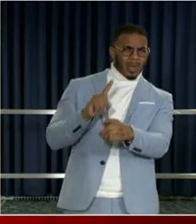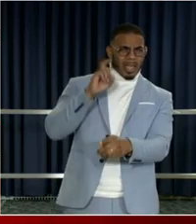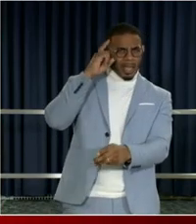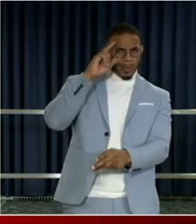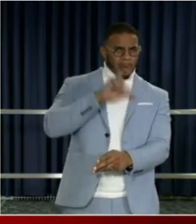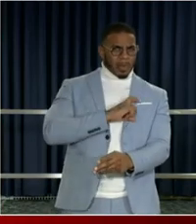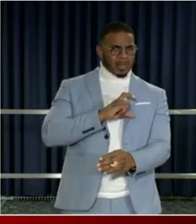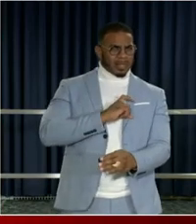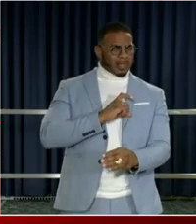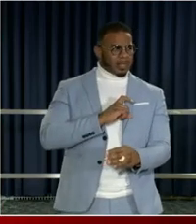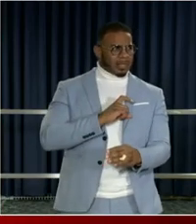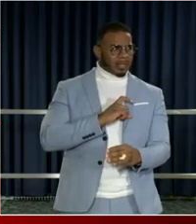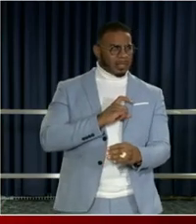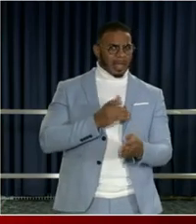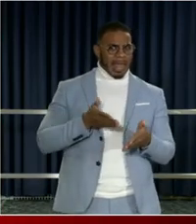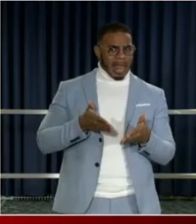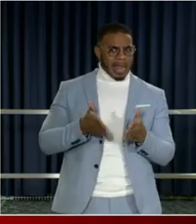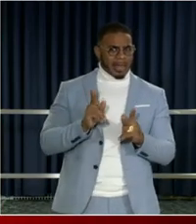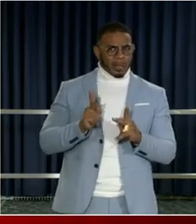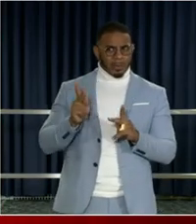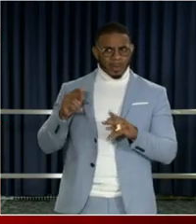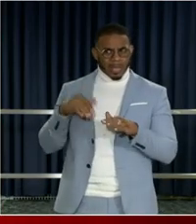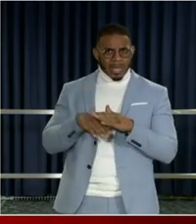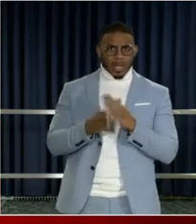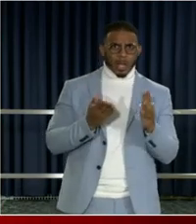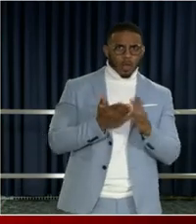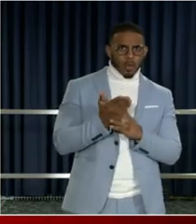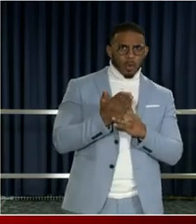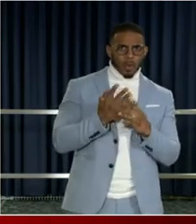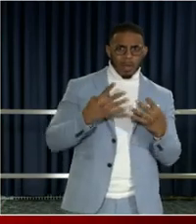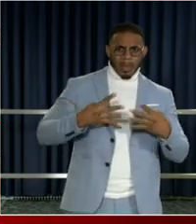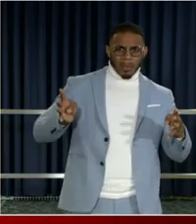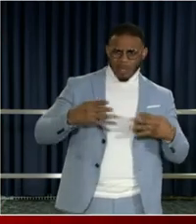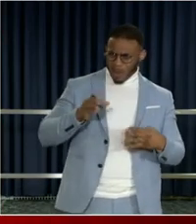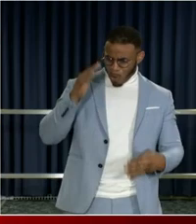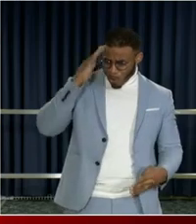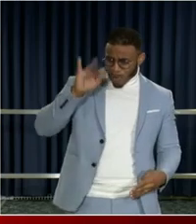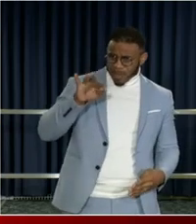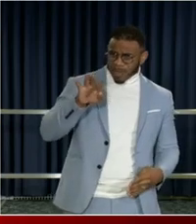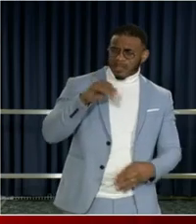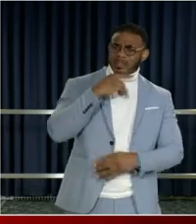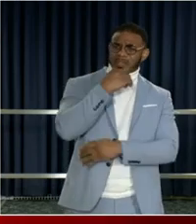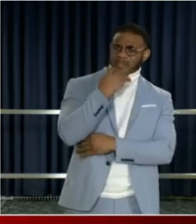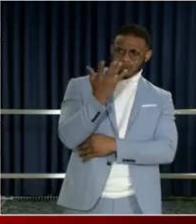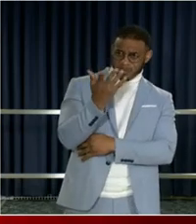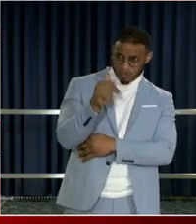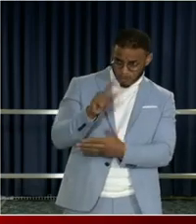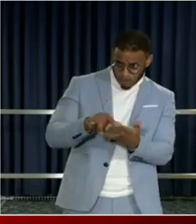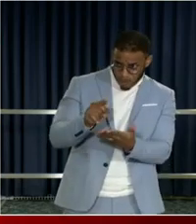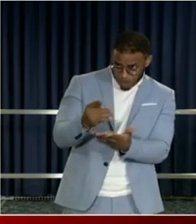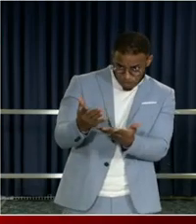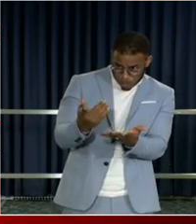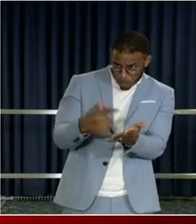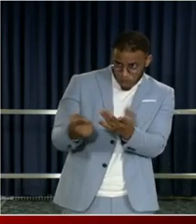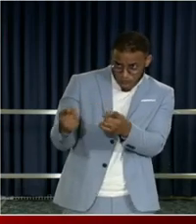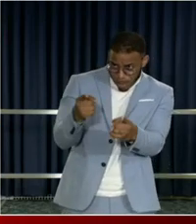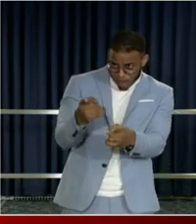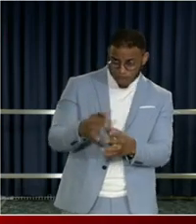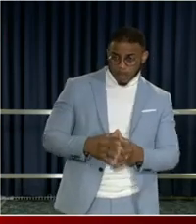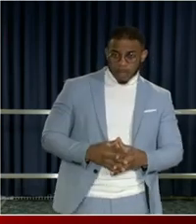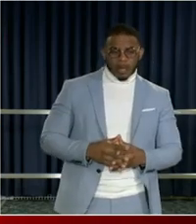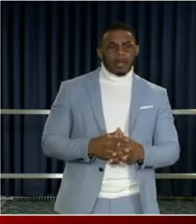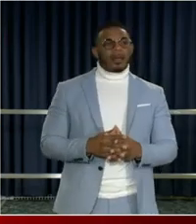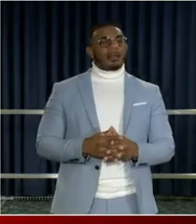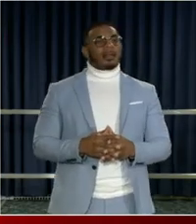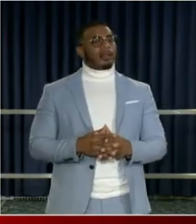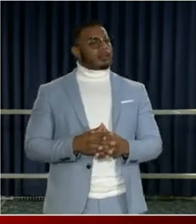Capitol Police officers letting people in through a barricade. Are you aware of that? And have you found out what went on there?